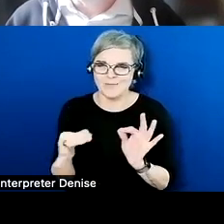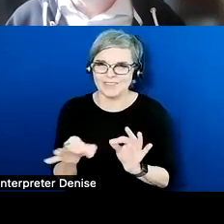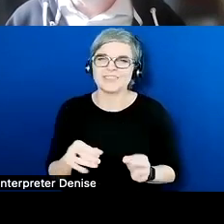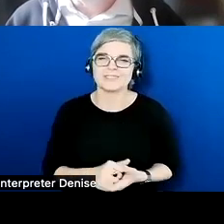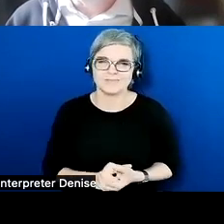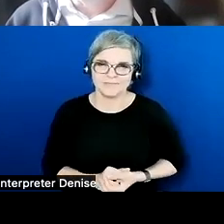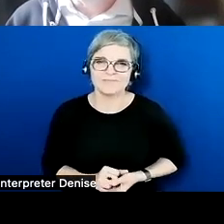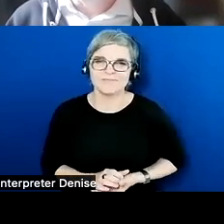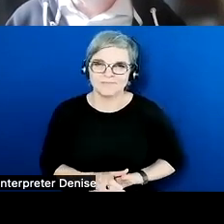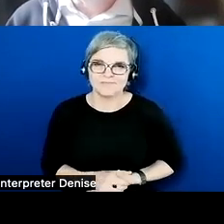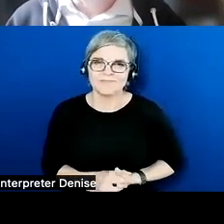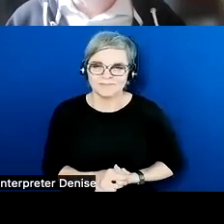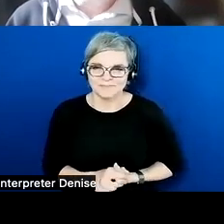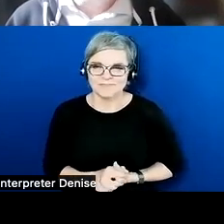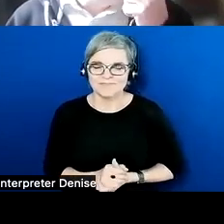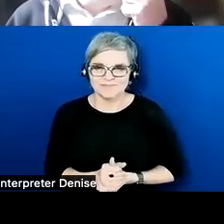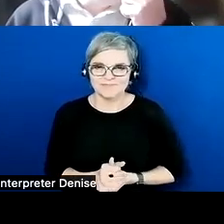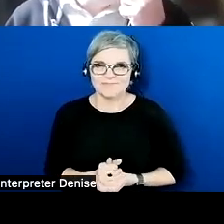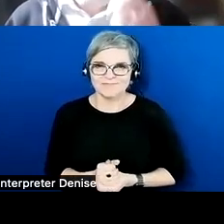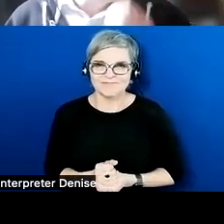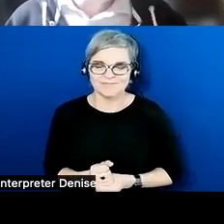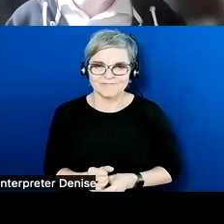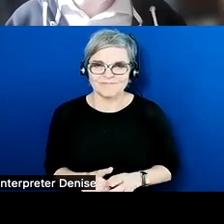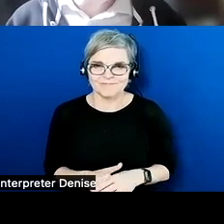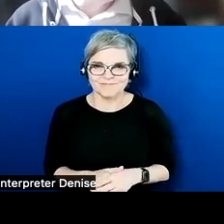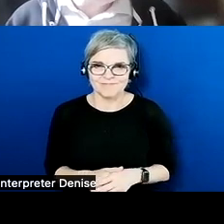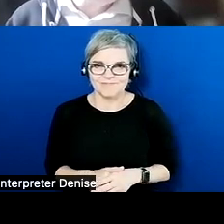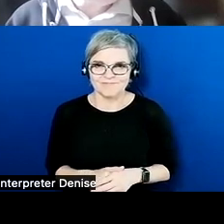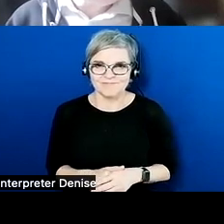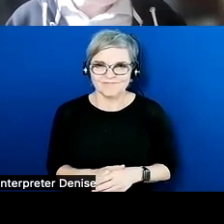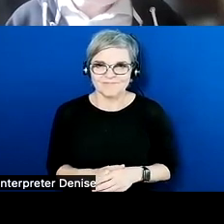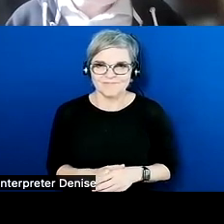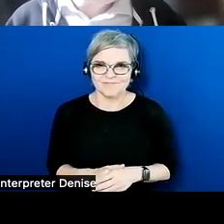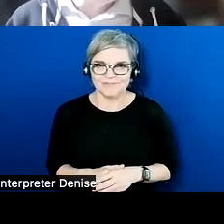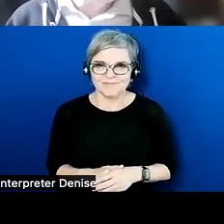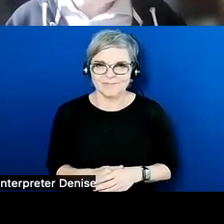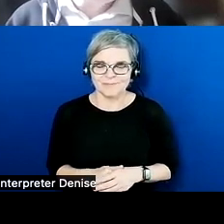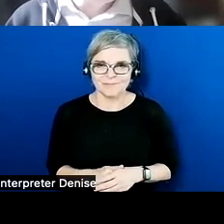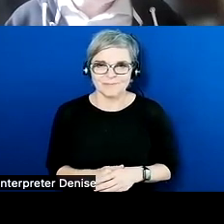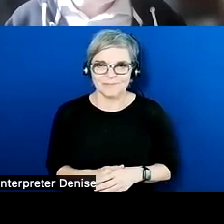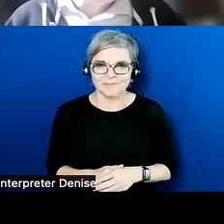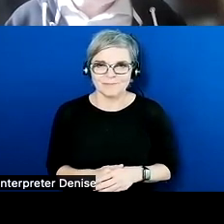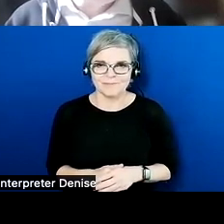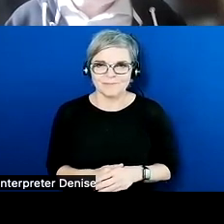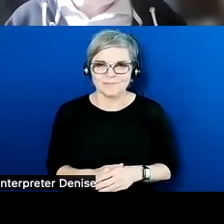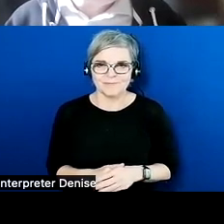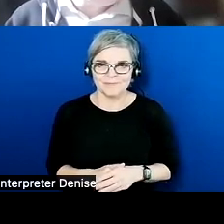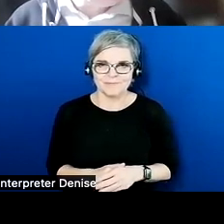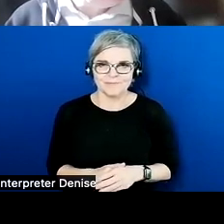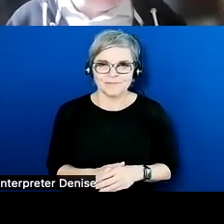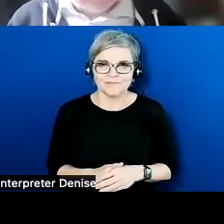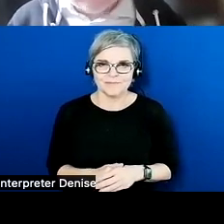litt. Å, sånn litt. Å, jeg har det. Ja, altså litt sånn.